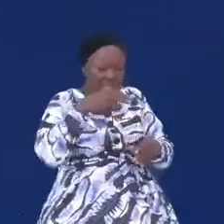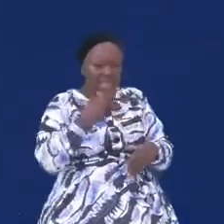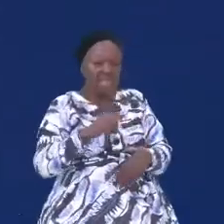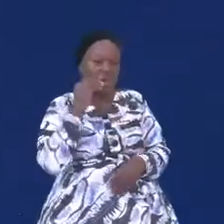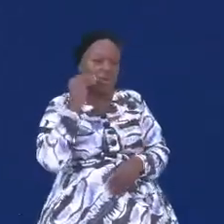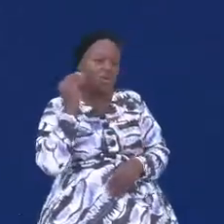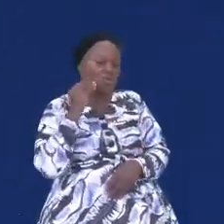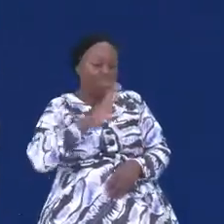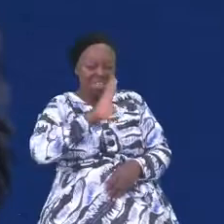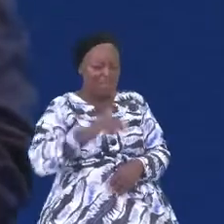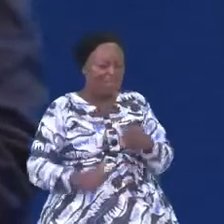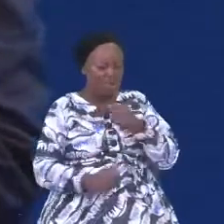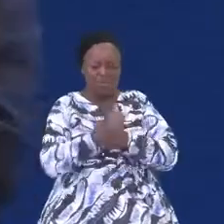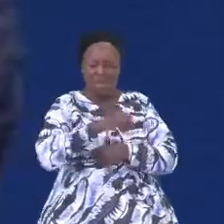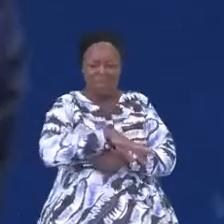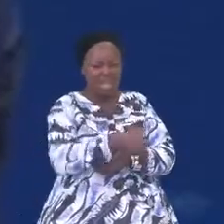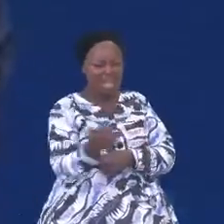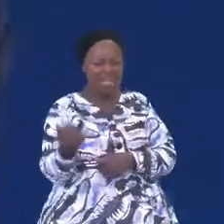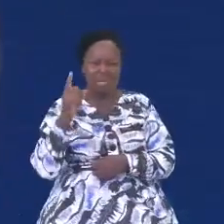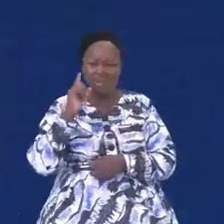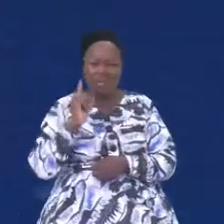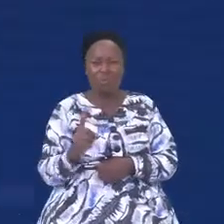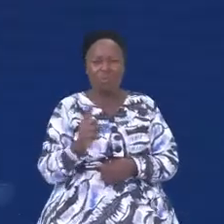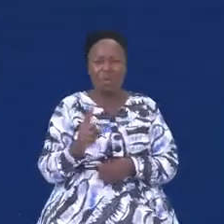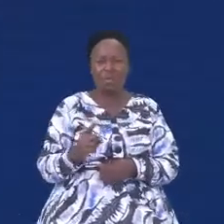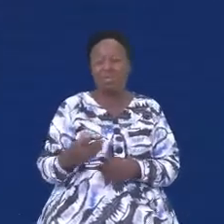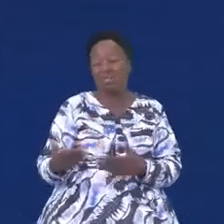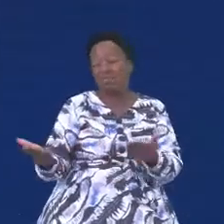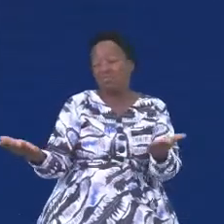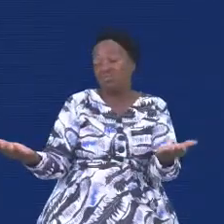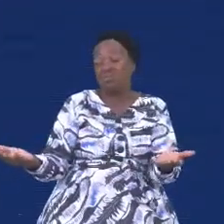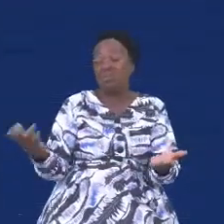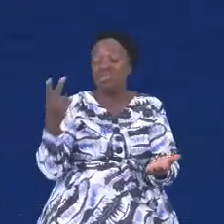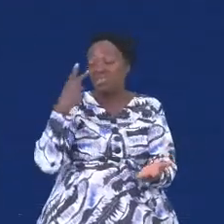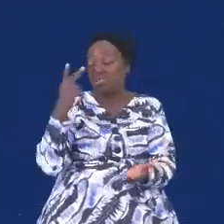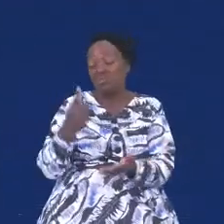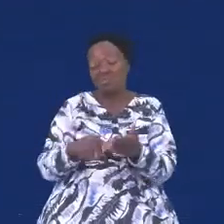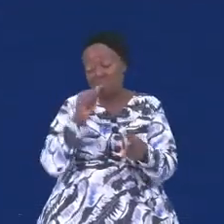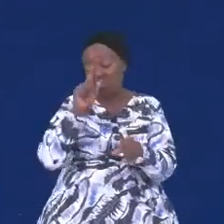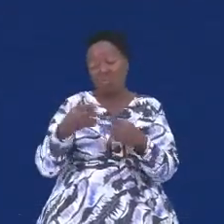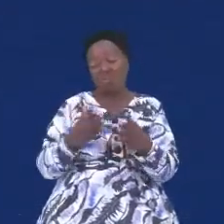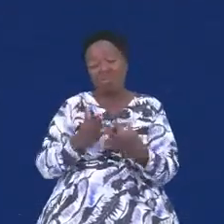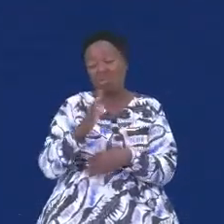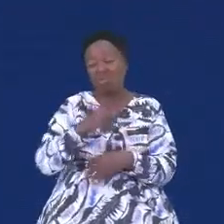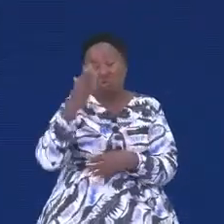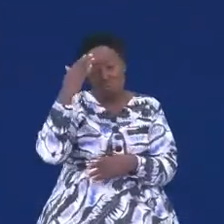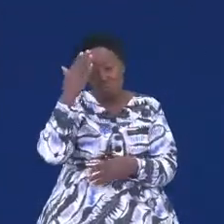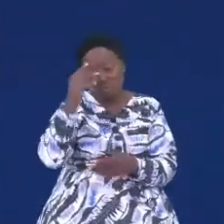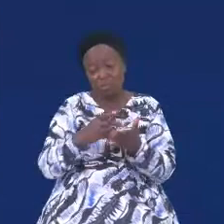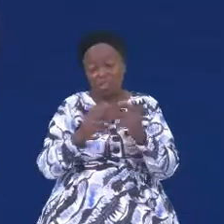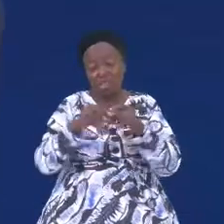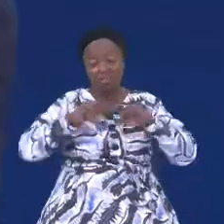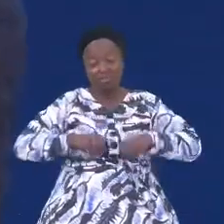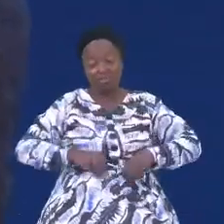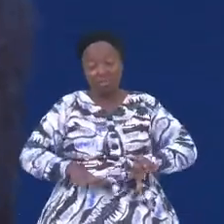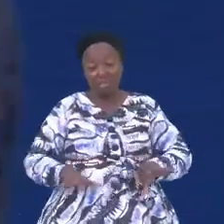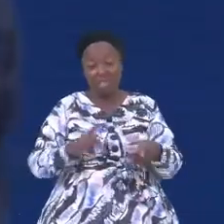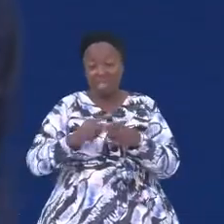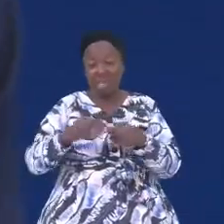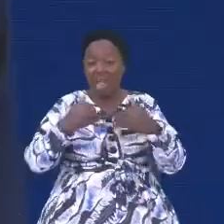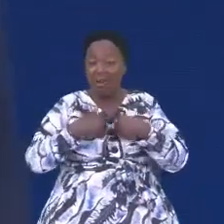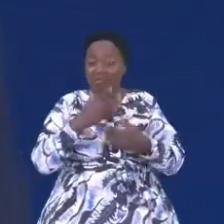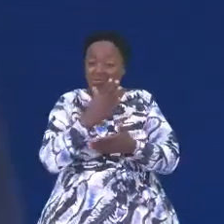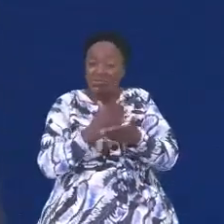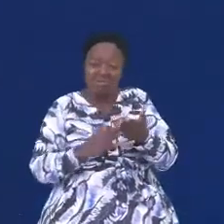He didn't lay the blame on what I'm going through. You know, when somebody is depressed, he has to drink.